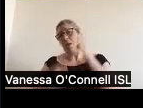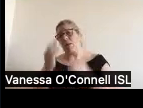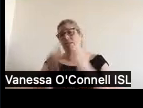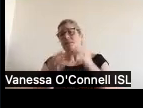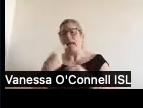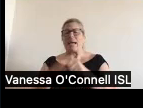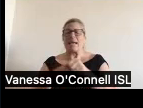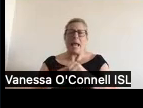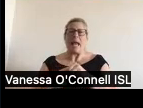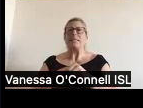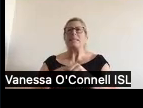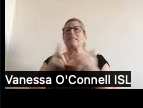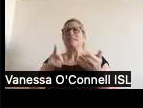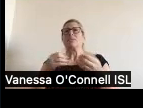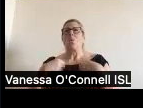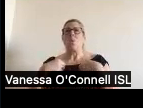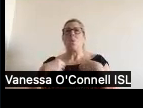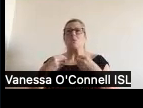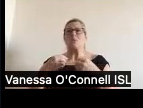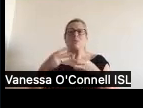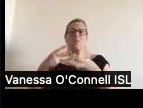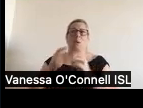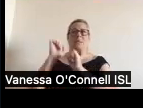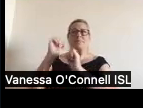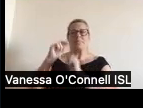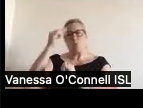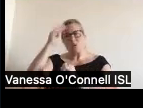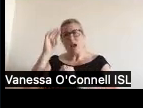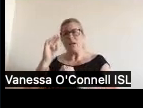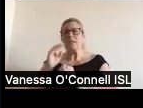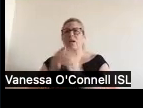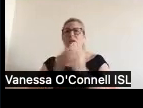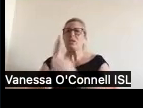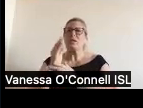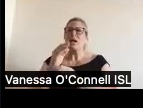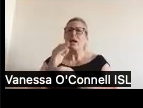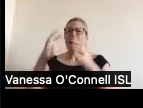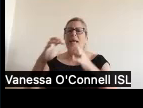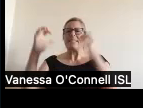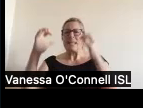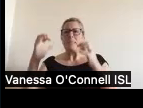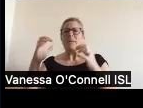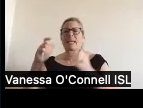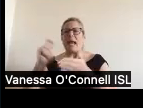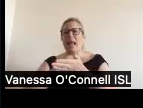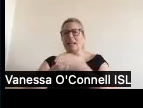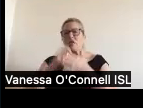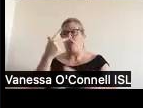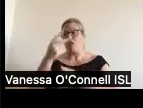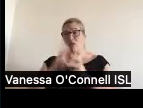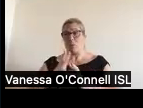sort of form in Northern Ireland. So during the Assembly election in 2022, 3 women that were running for